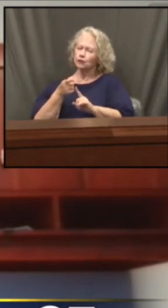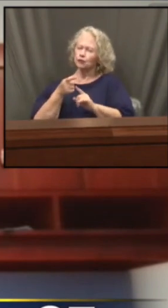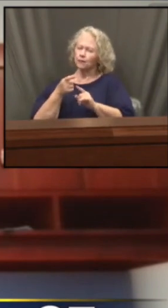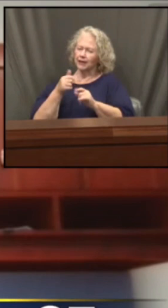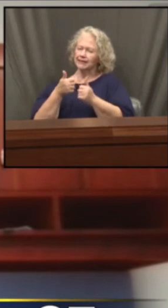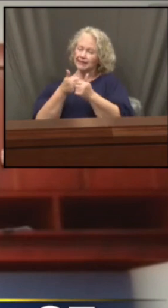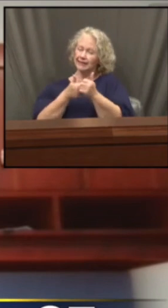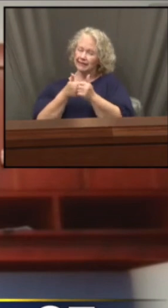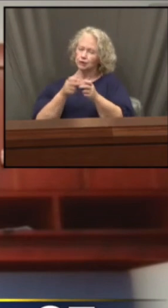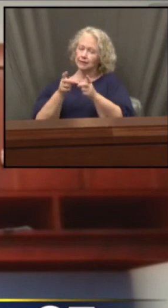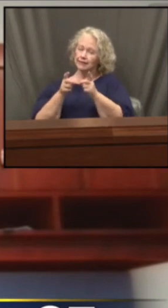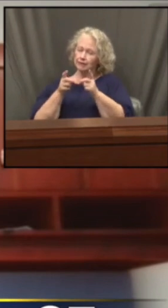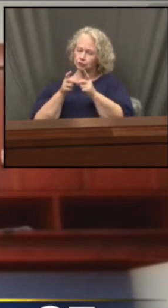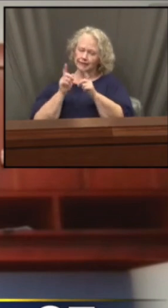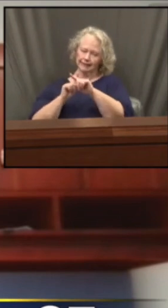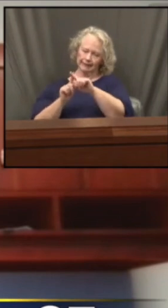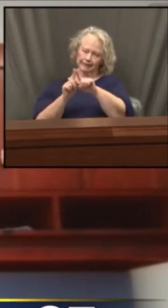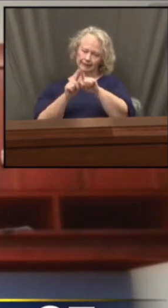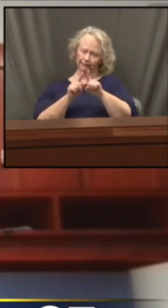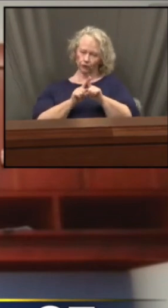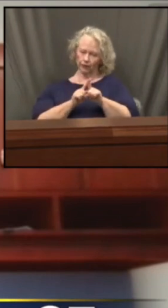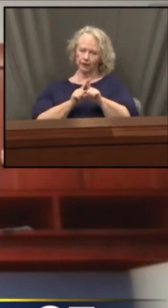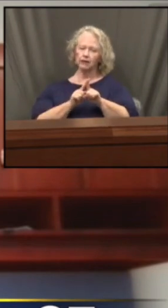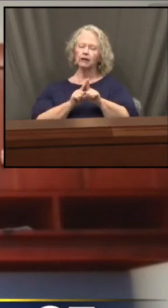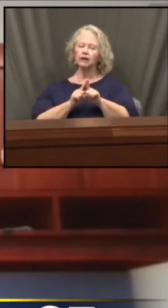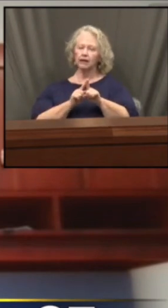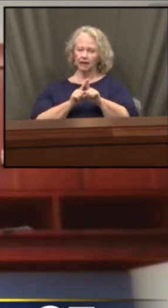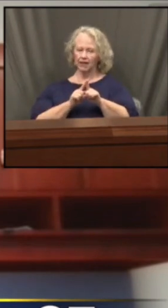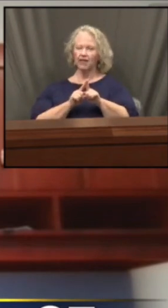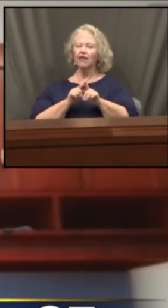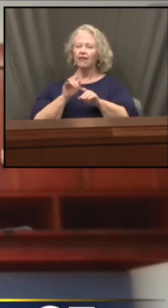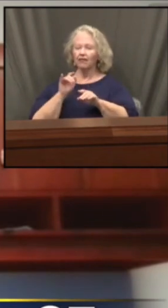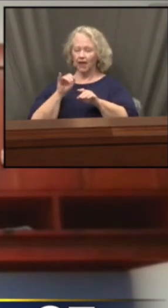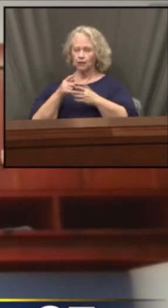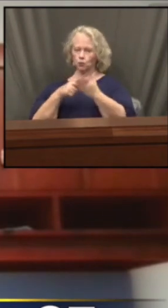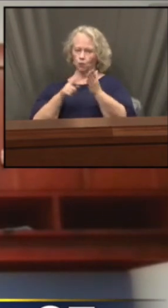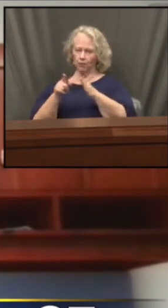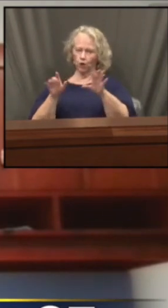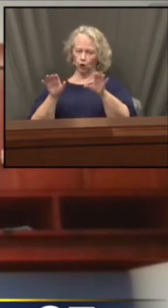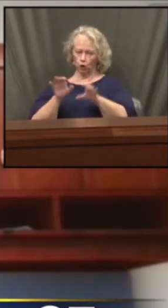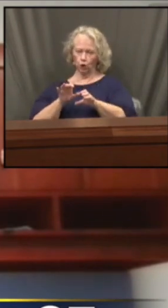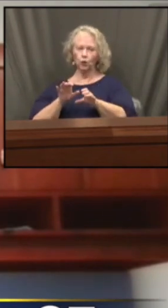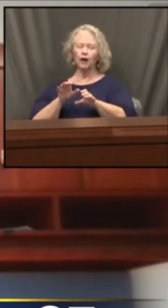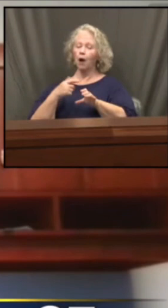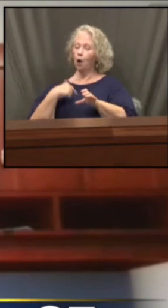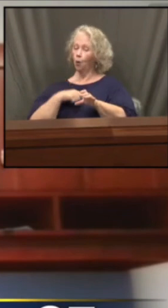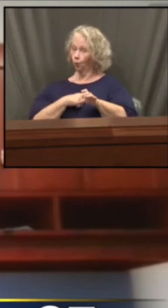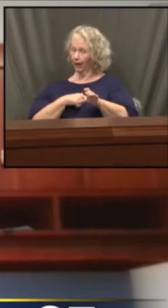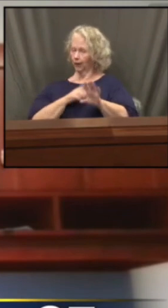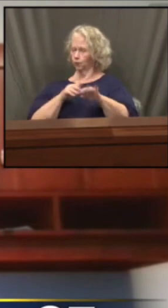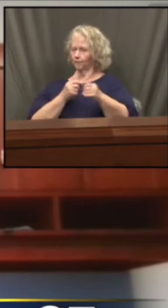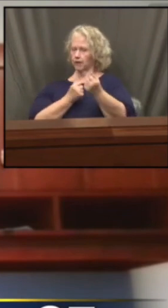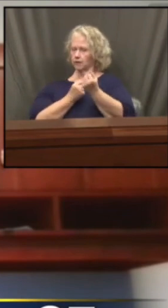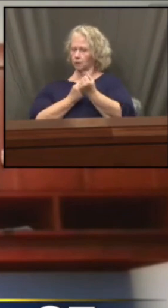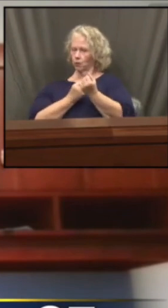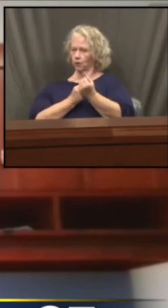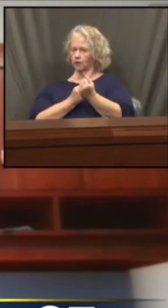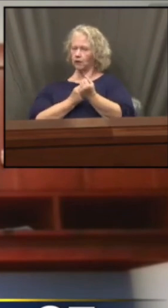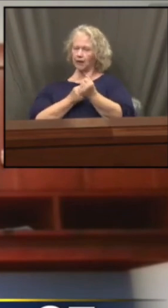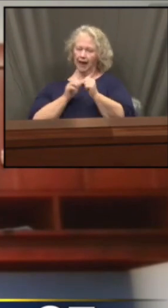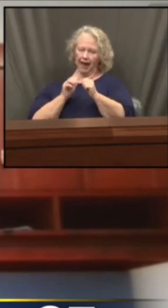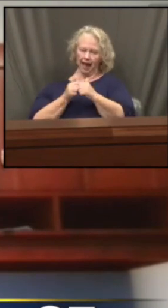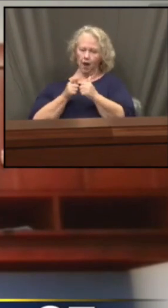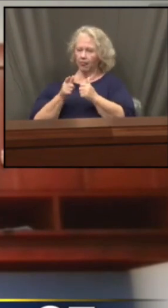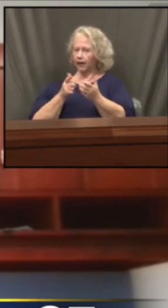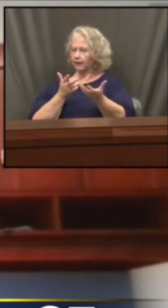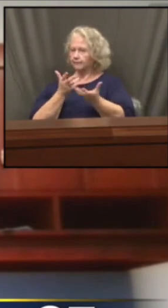have different capacity. And so that's the work that they're doing. And again, we're supporting them in how they're working that through, and